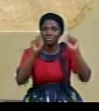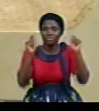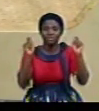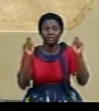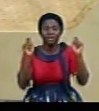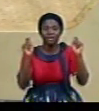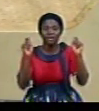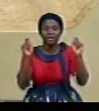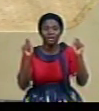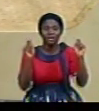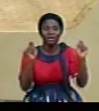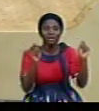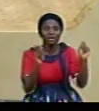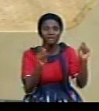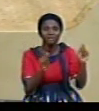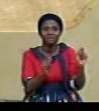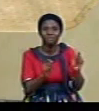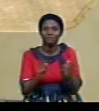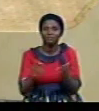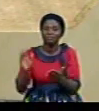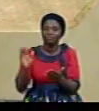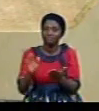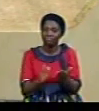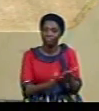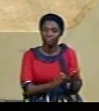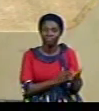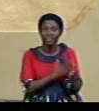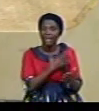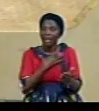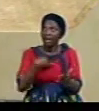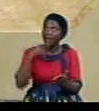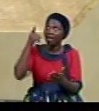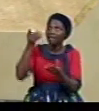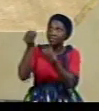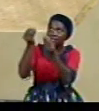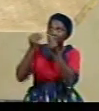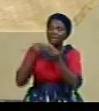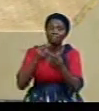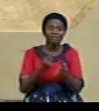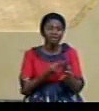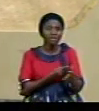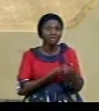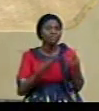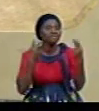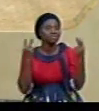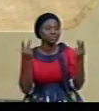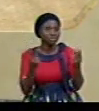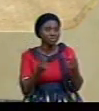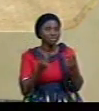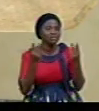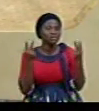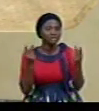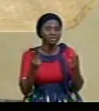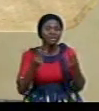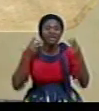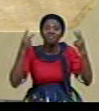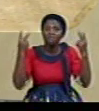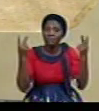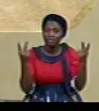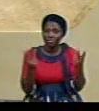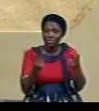Hallelujah the Lord has conquered the world and gave us victory